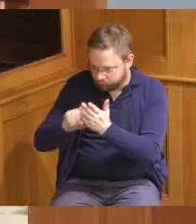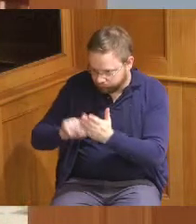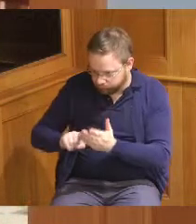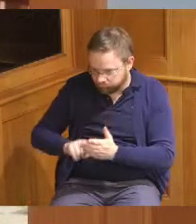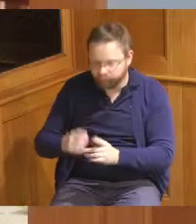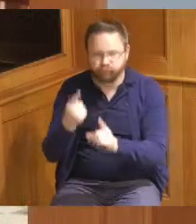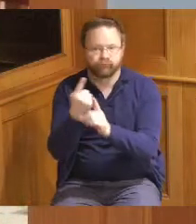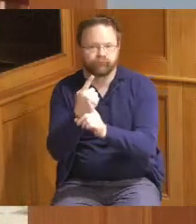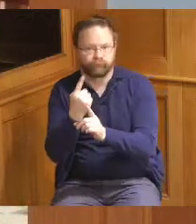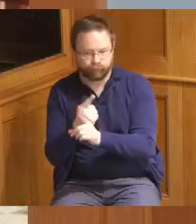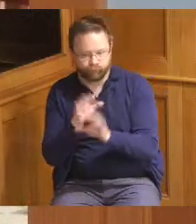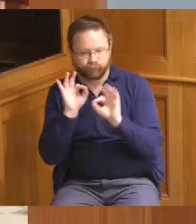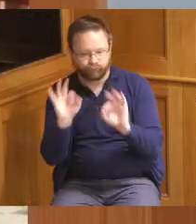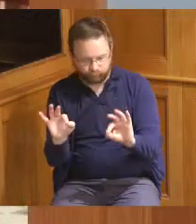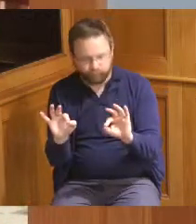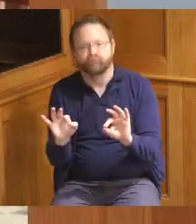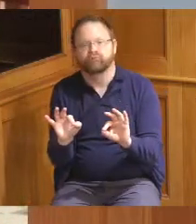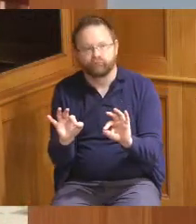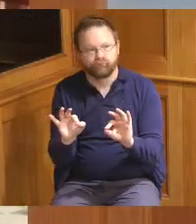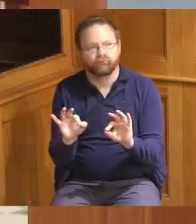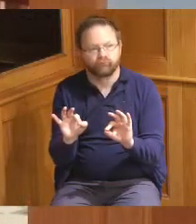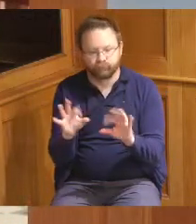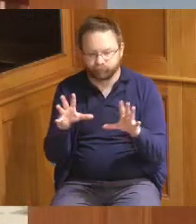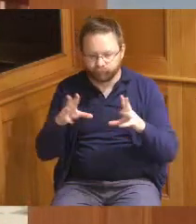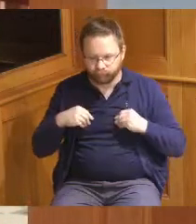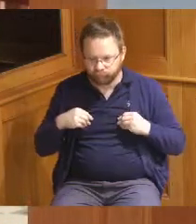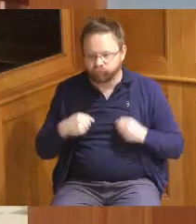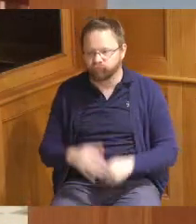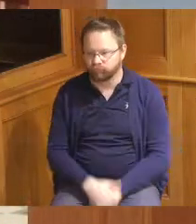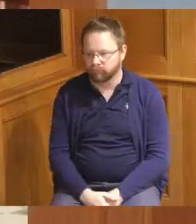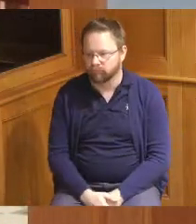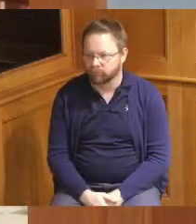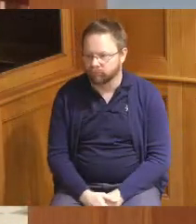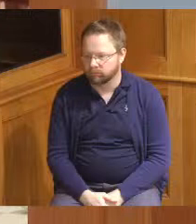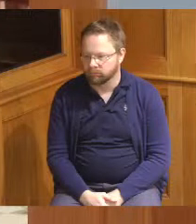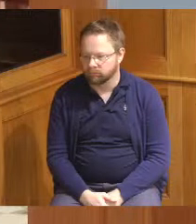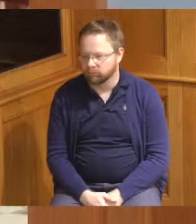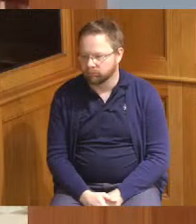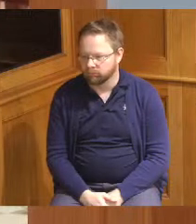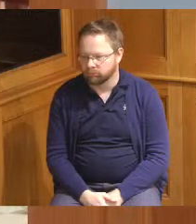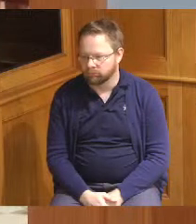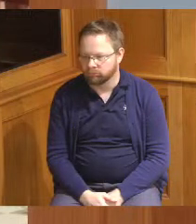be accurate and to be accepted by the board as a report.